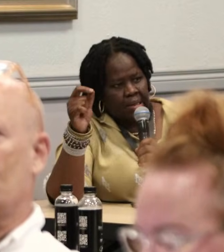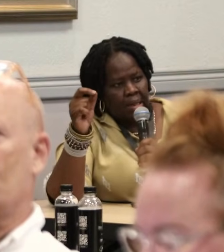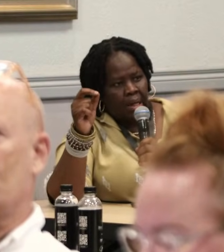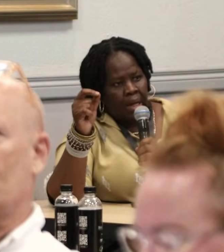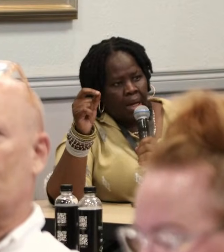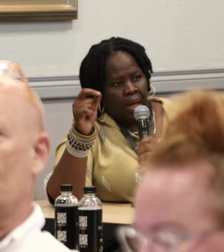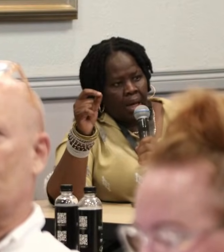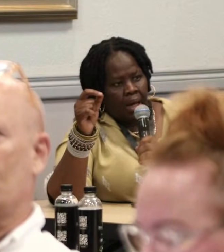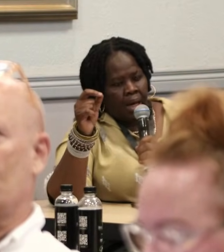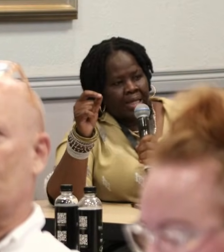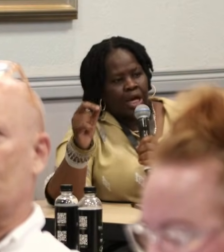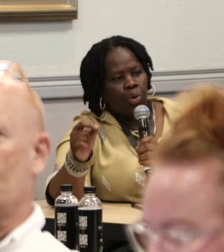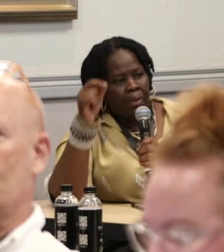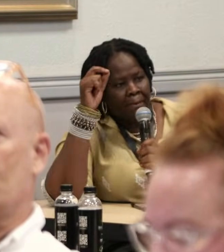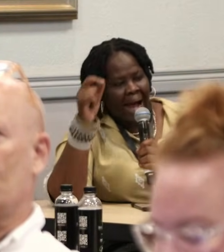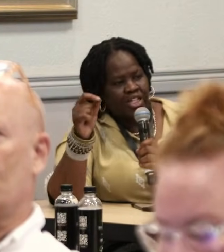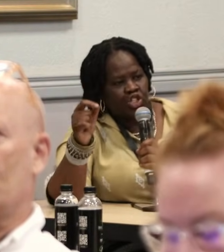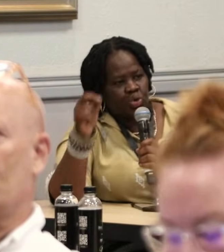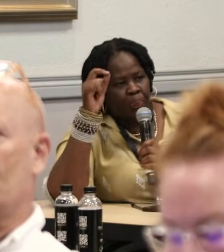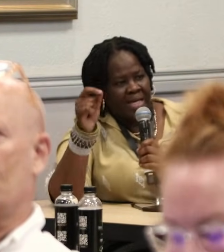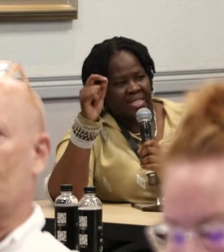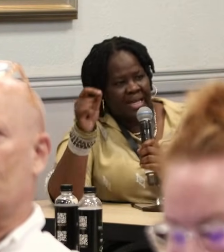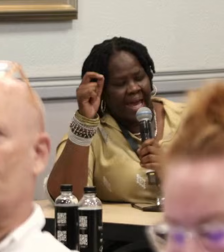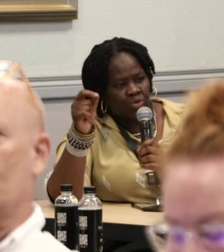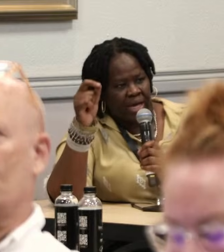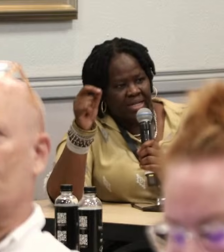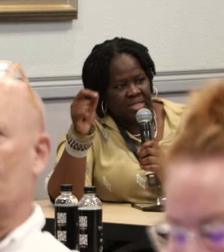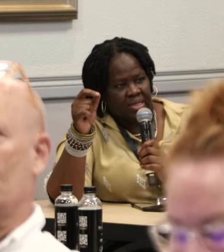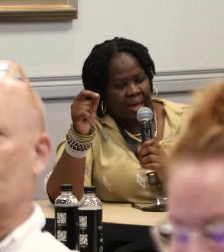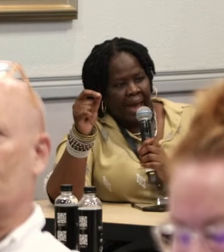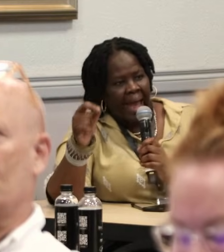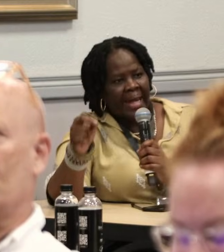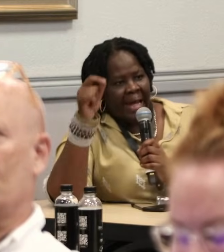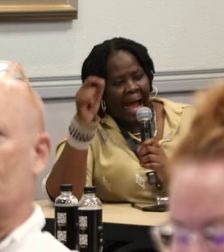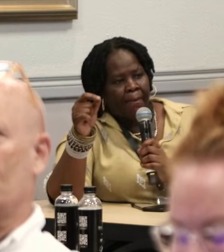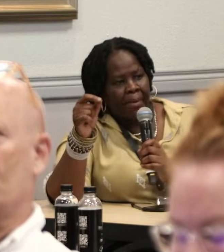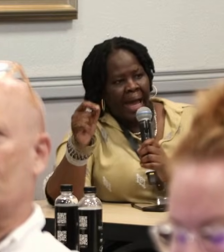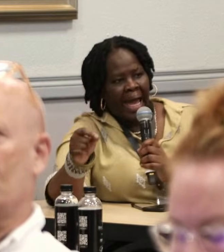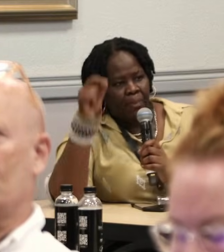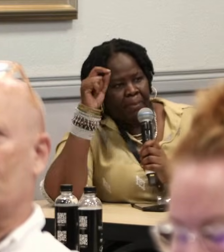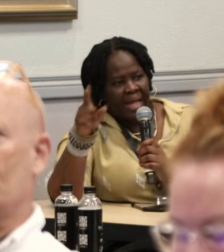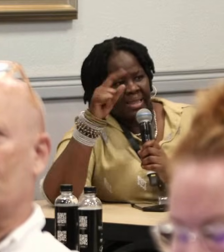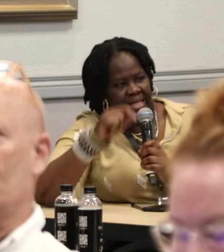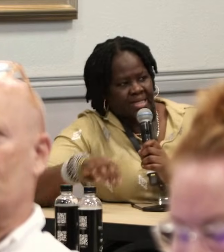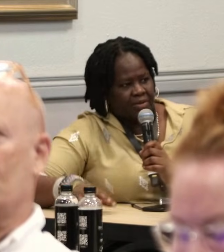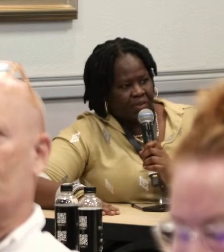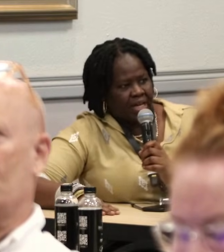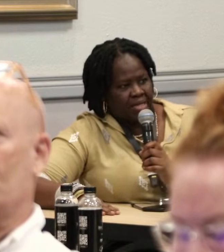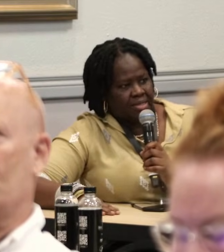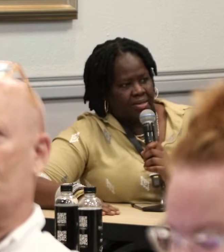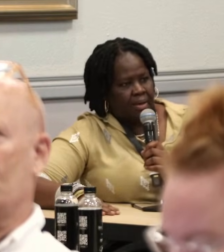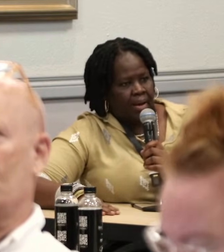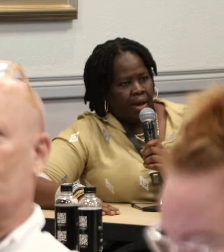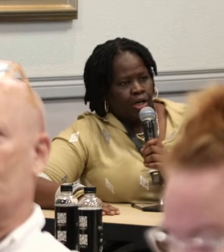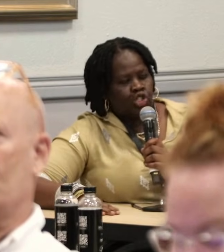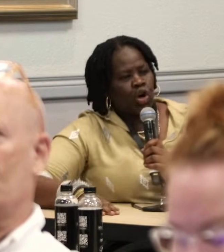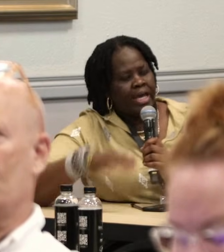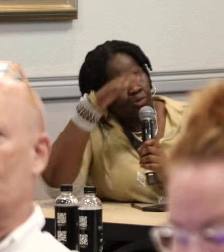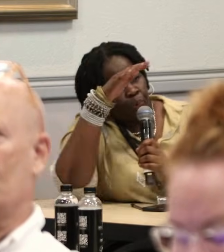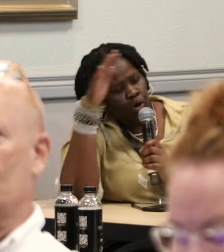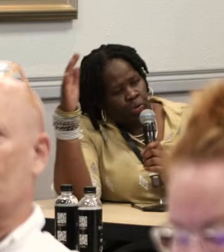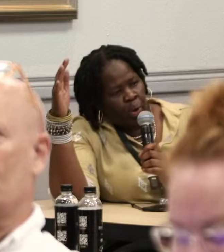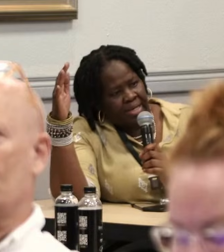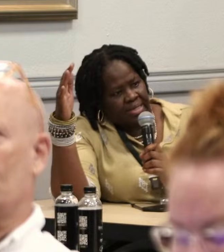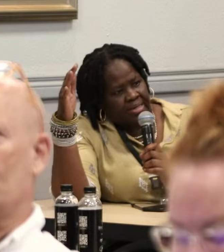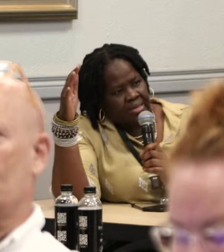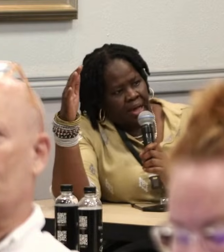Z, they will march to basic education and come and bend the certificate. So it's